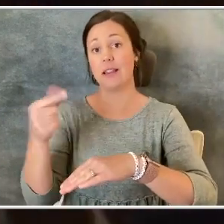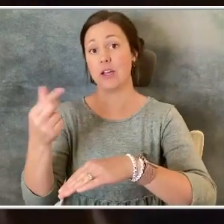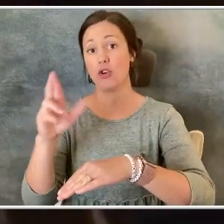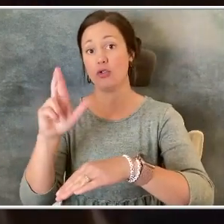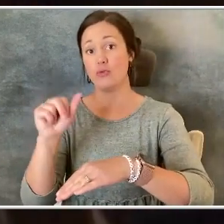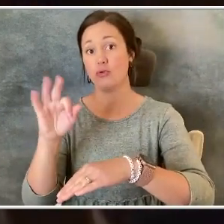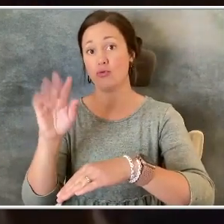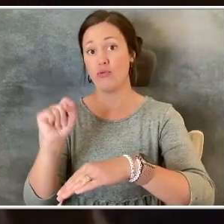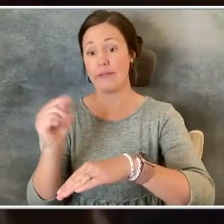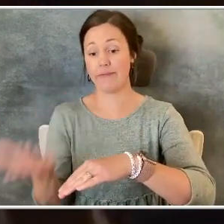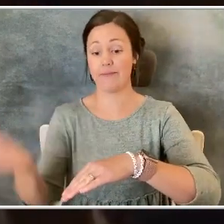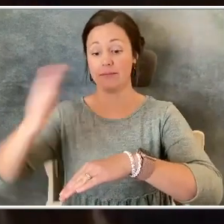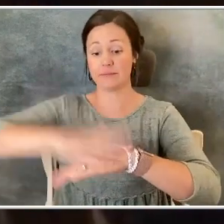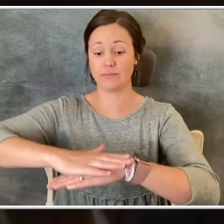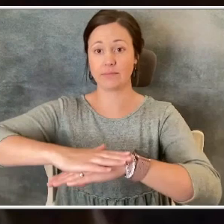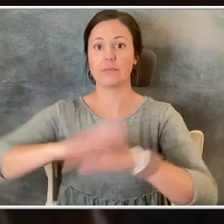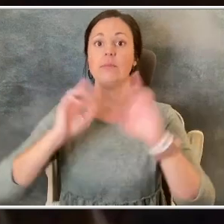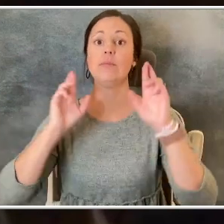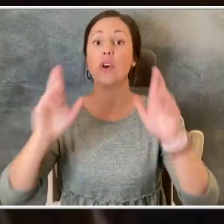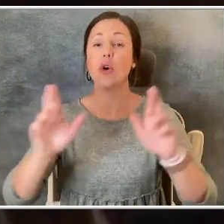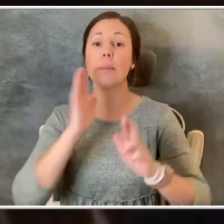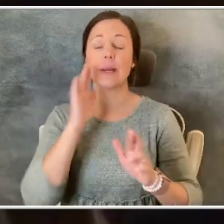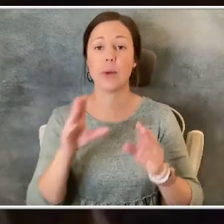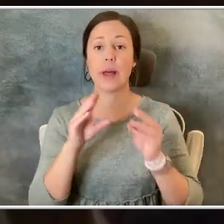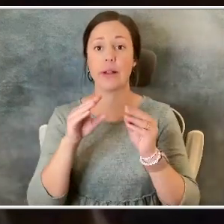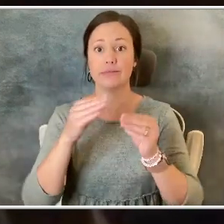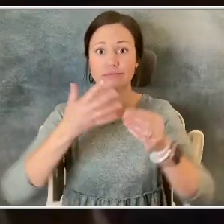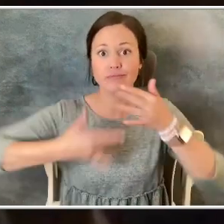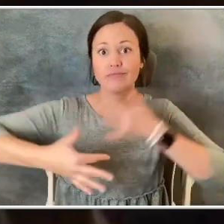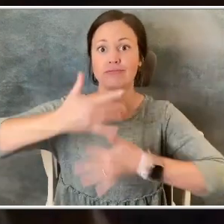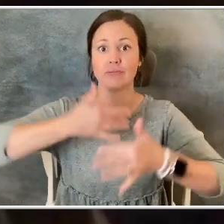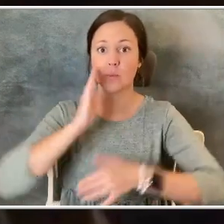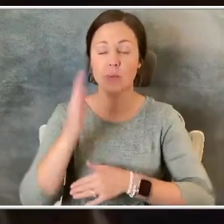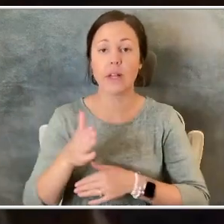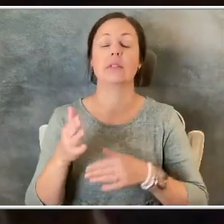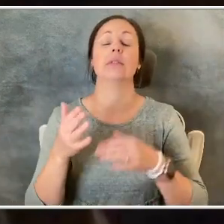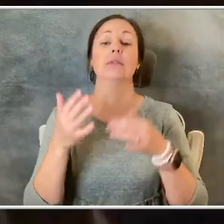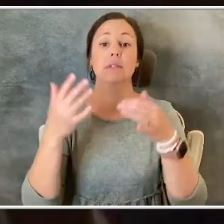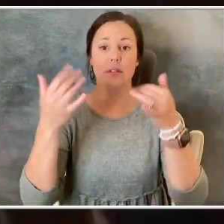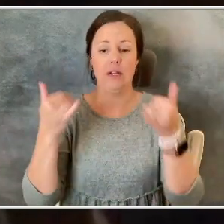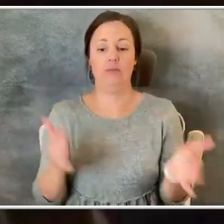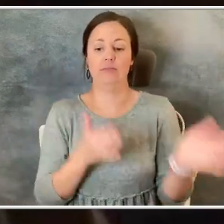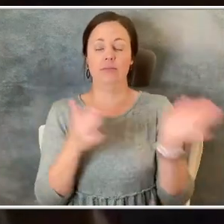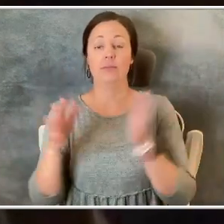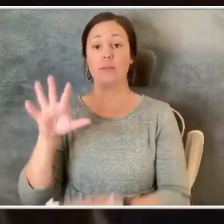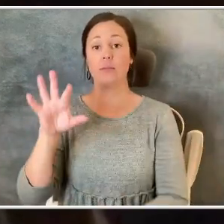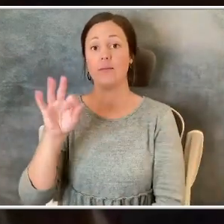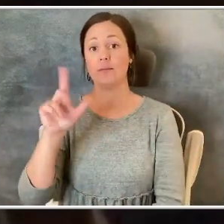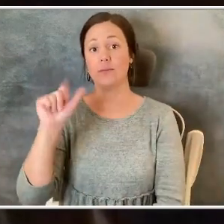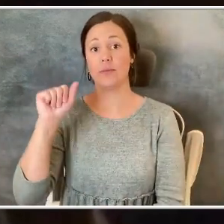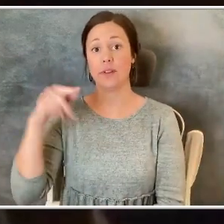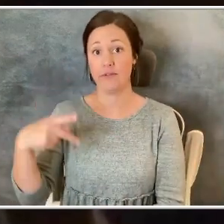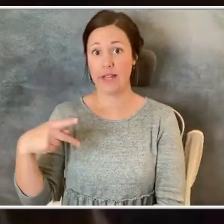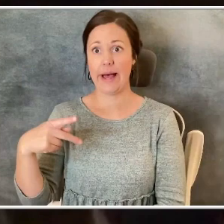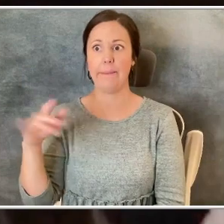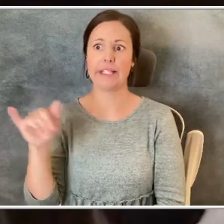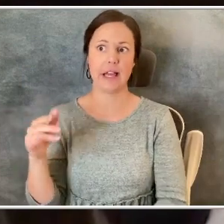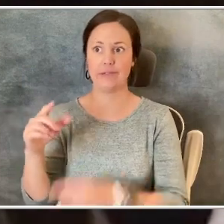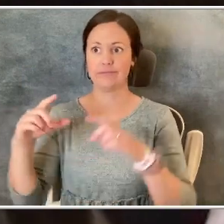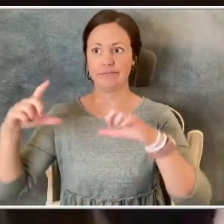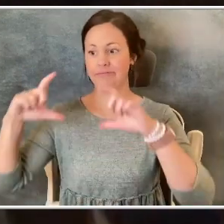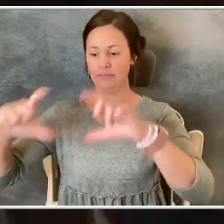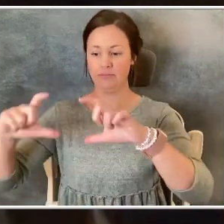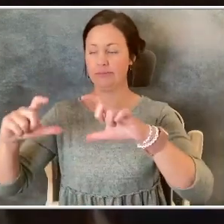get blood flow from that area. Now, a flap is like a piece of tissue, whether it